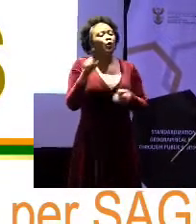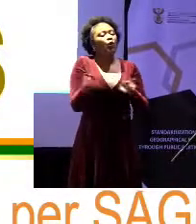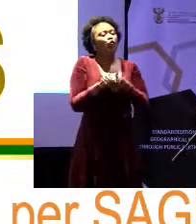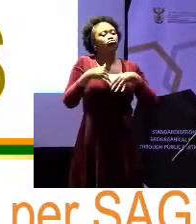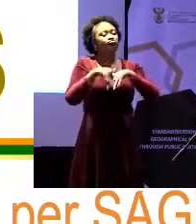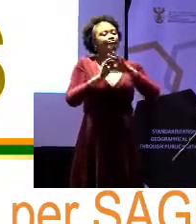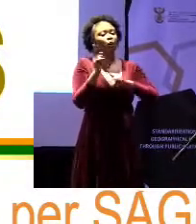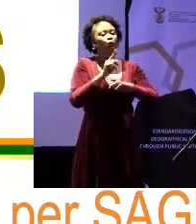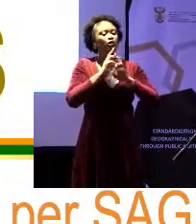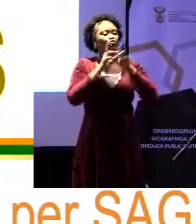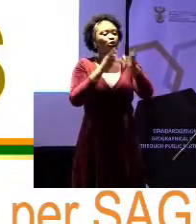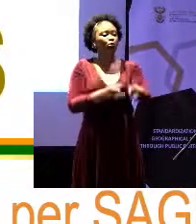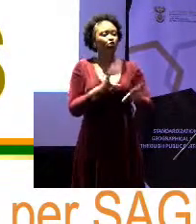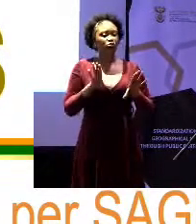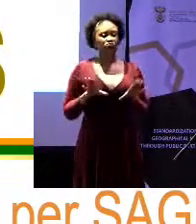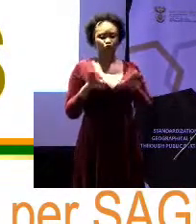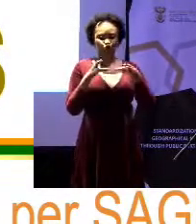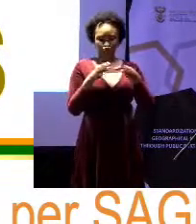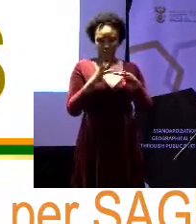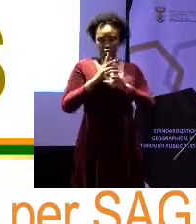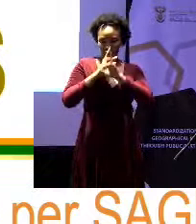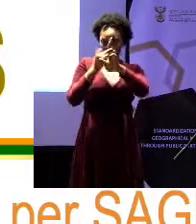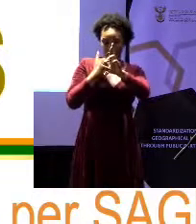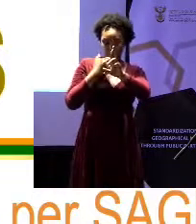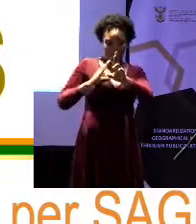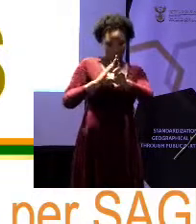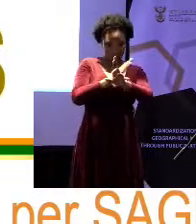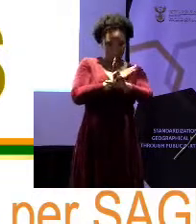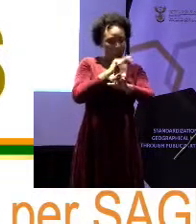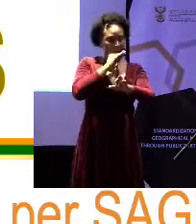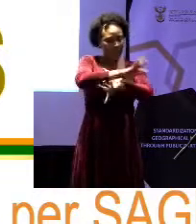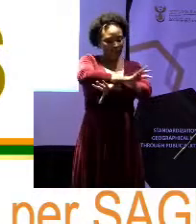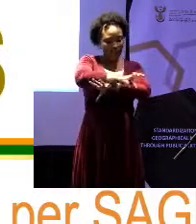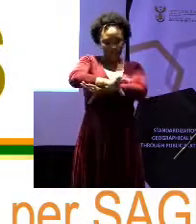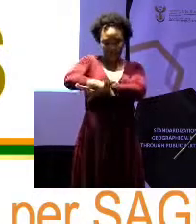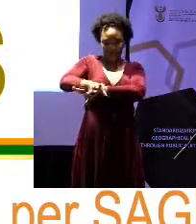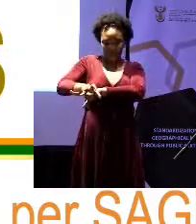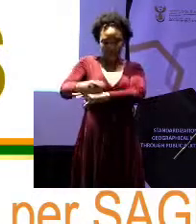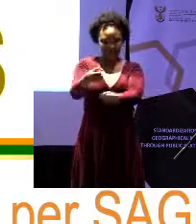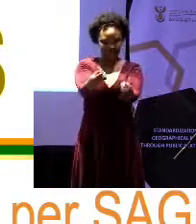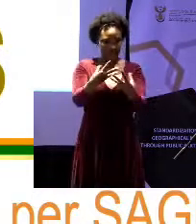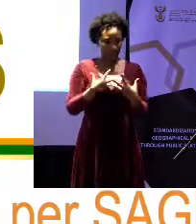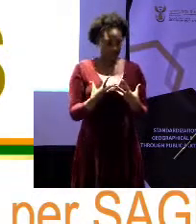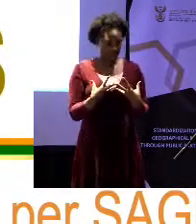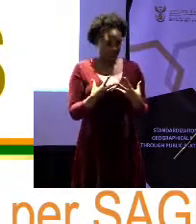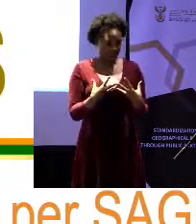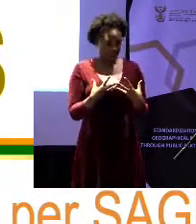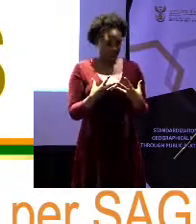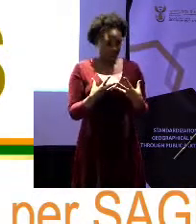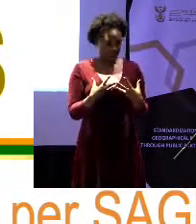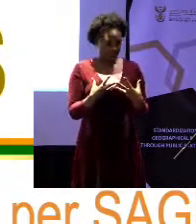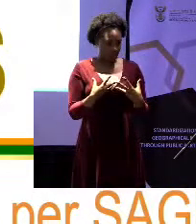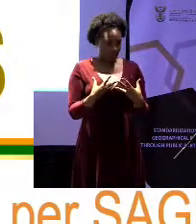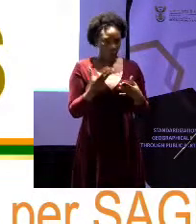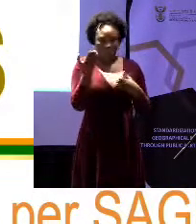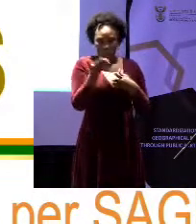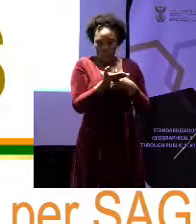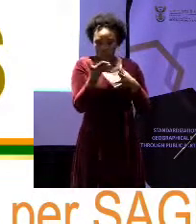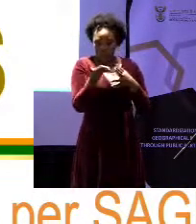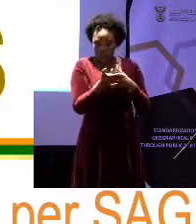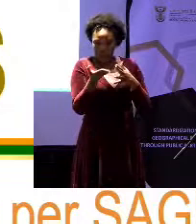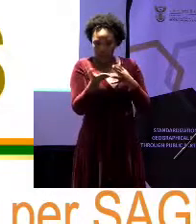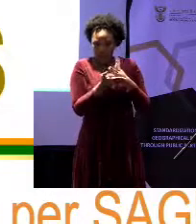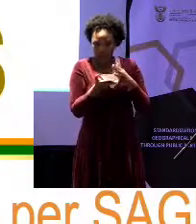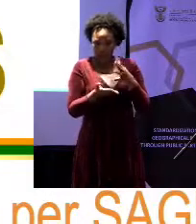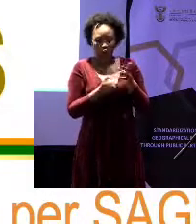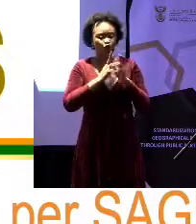to council. Provinces submit quarterly reports to the council,